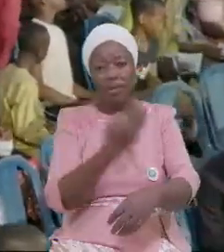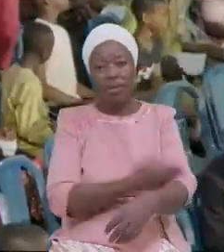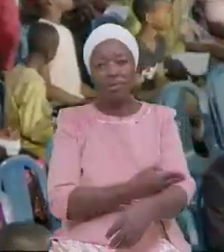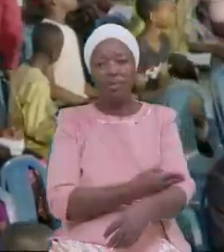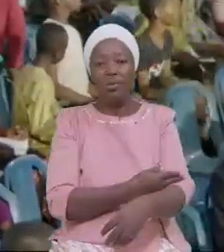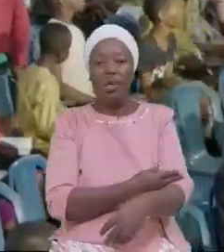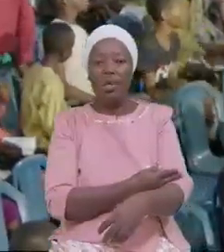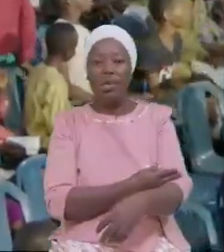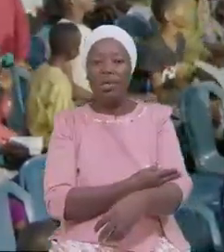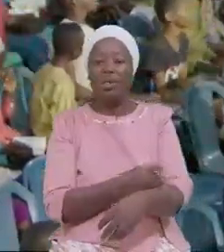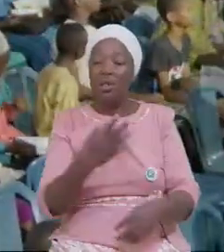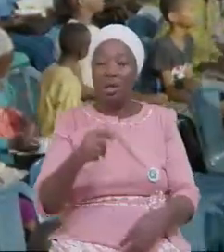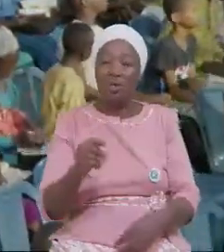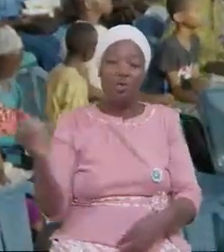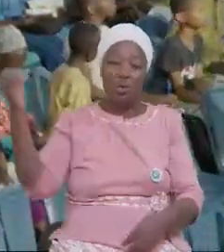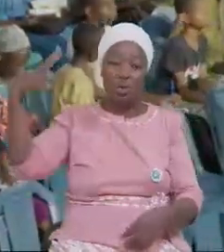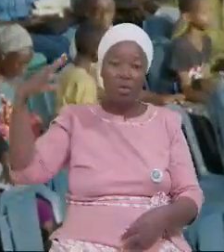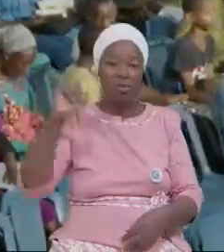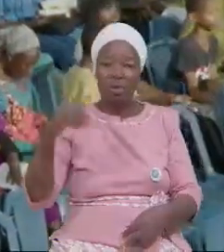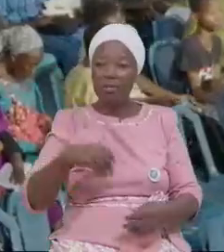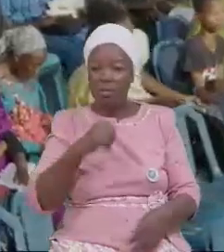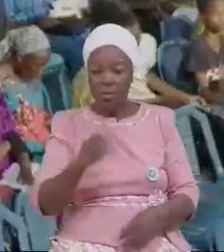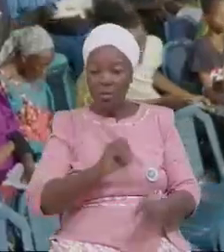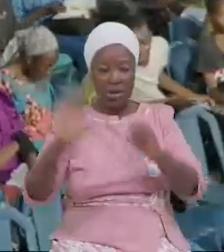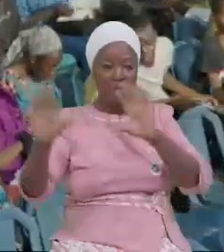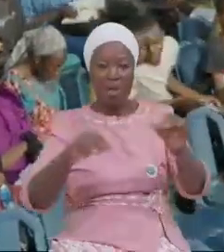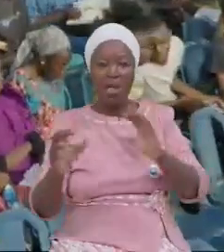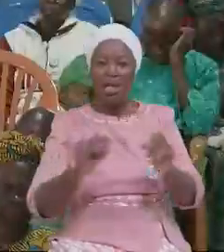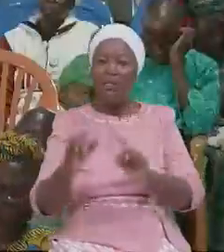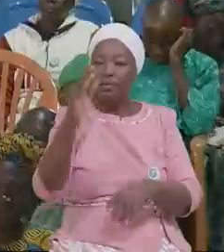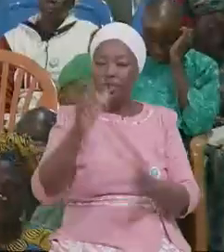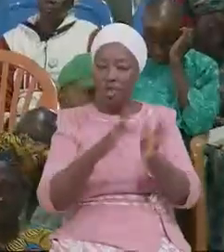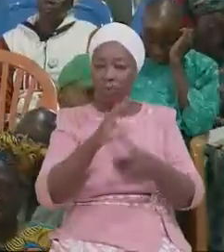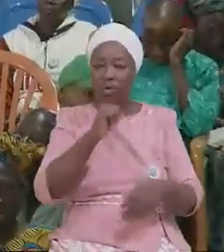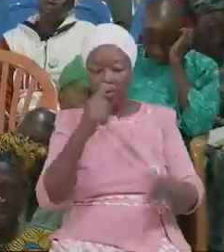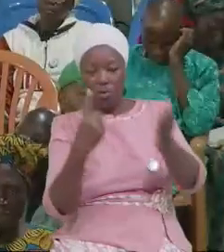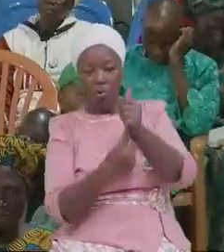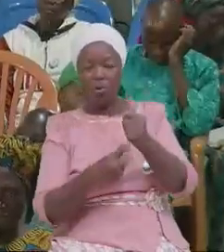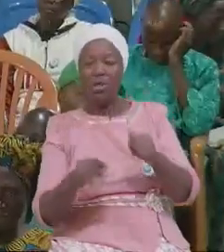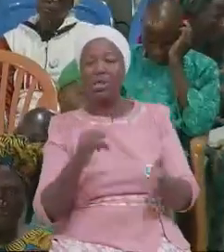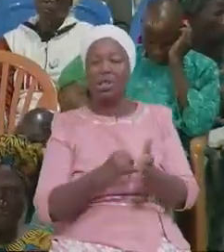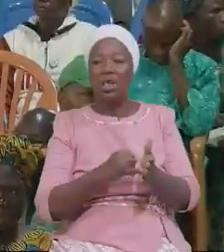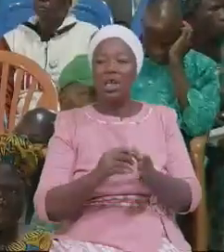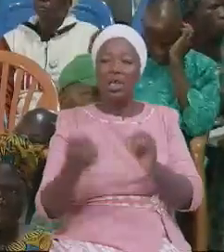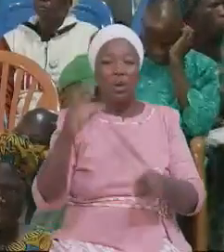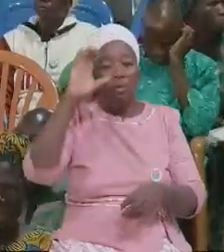and falling. If Jesus were not upholding it, the moon would have